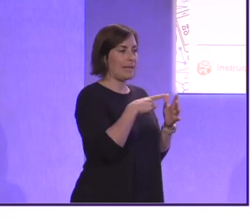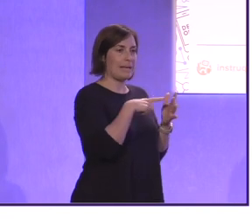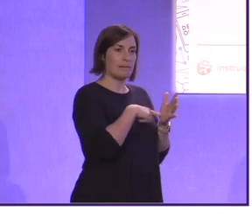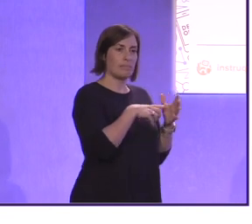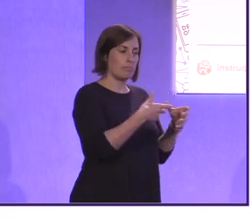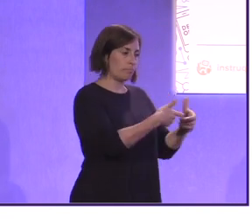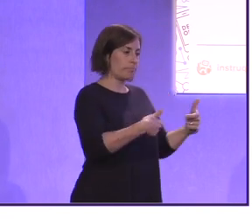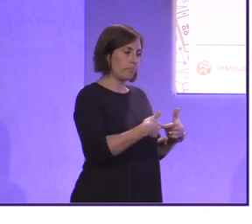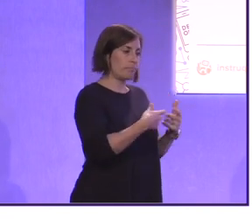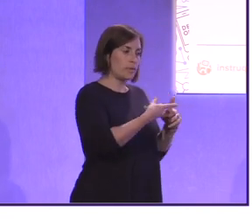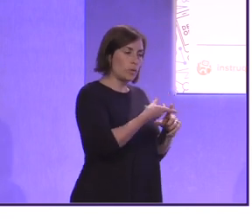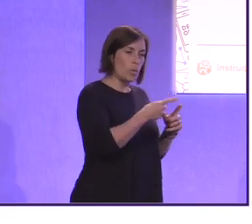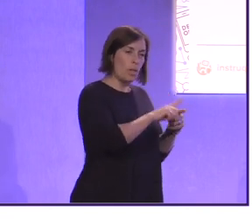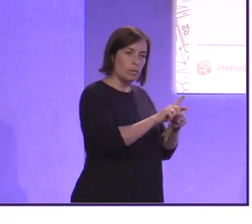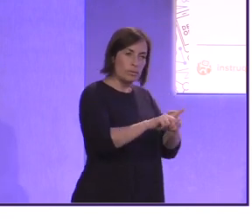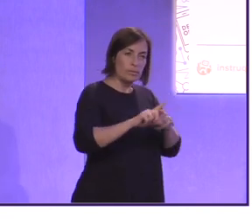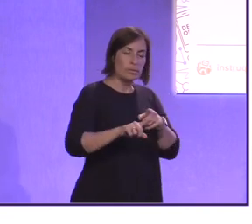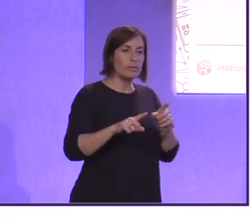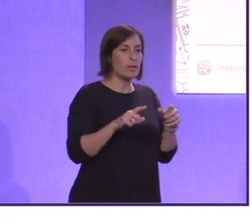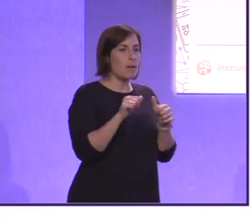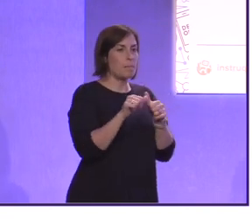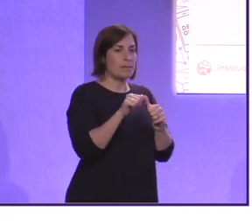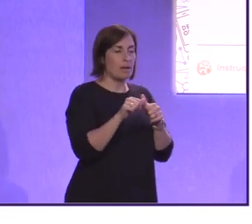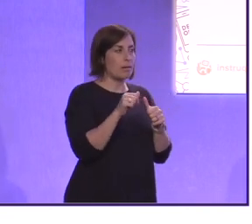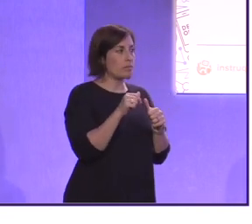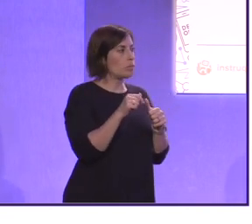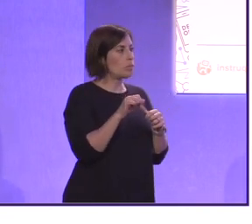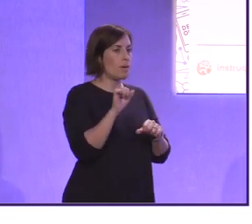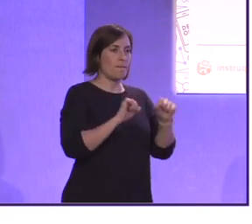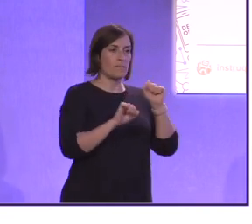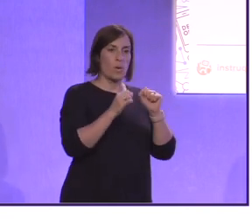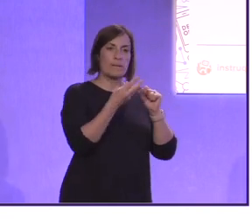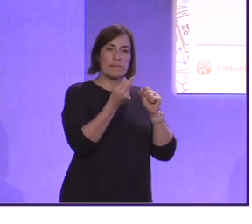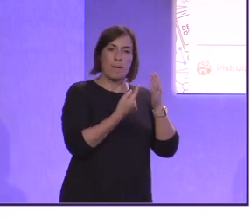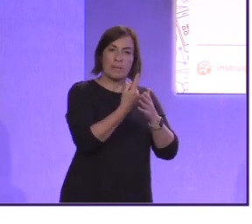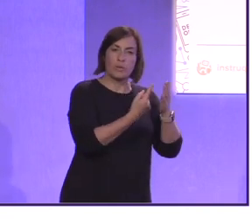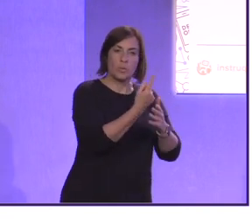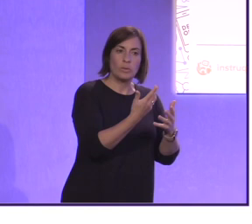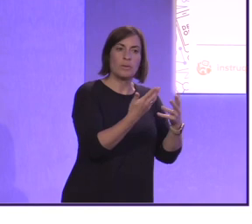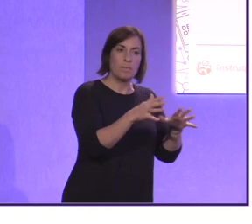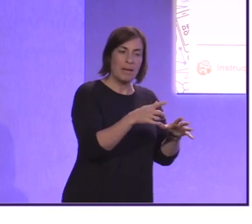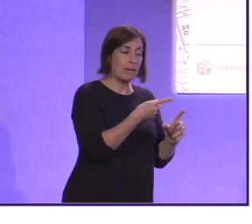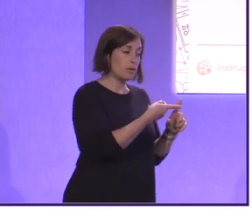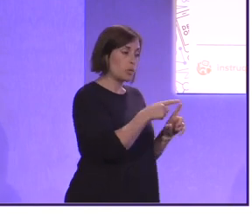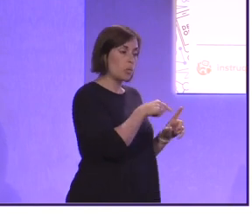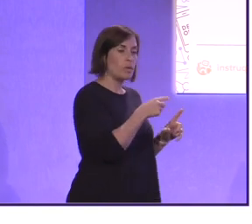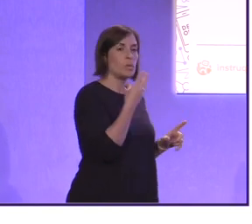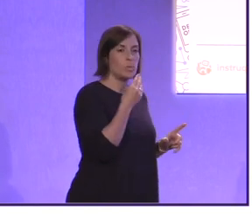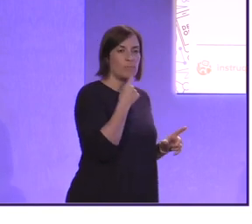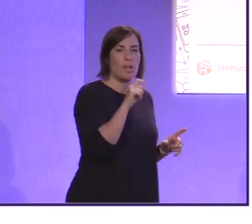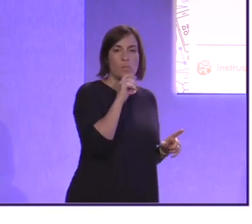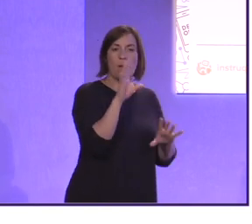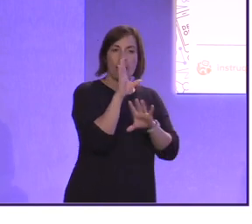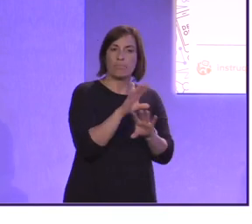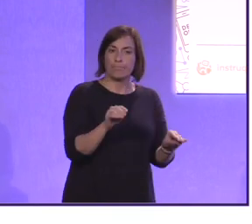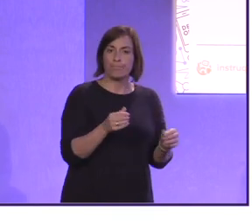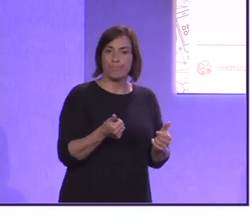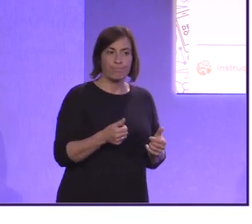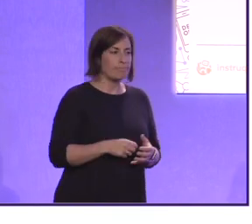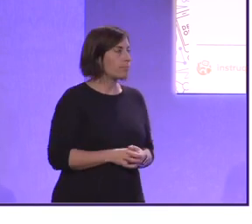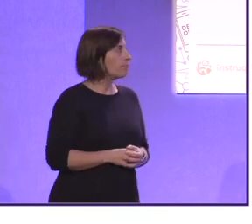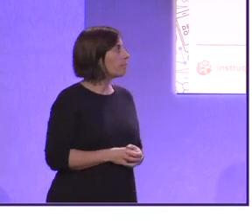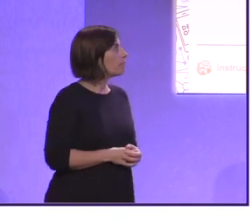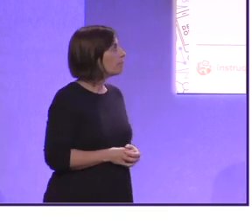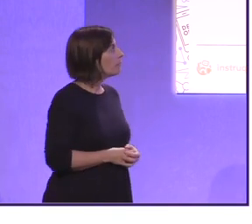but we also could have used better to kind of evolve to avoid some of the issues that we kind of came across in some of these programs of work. But before we go into